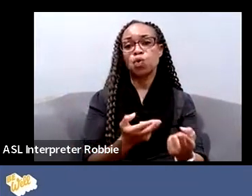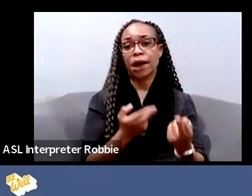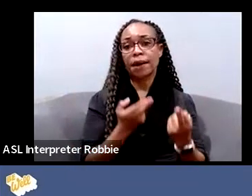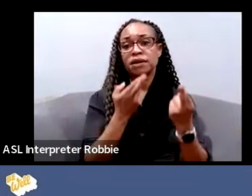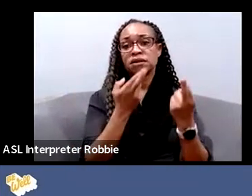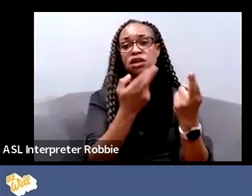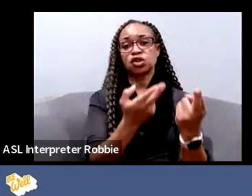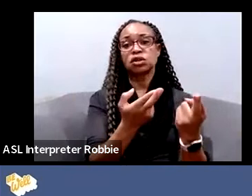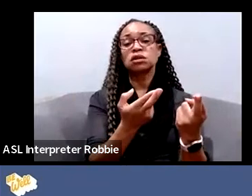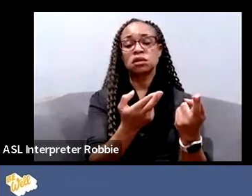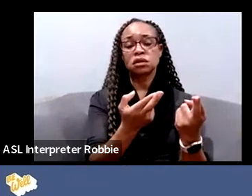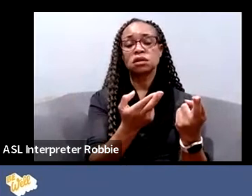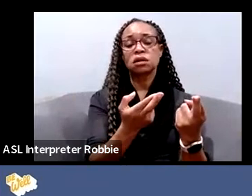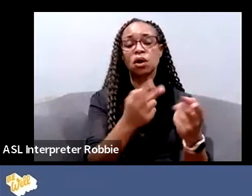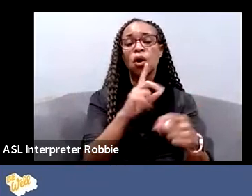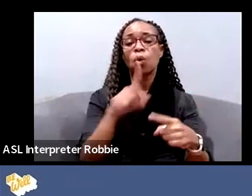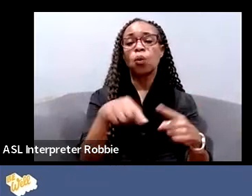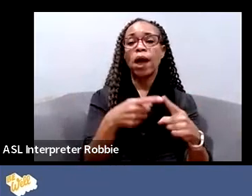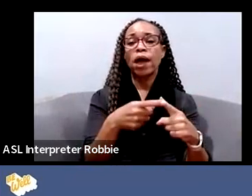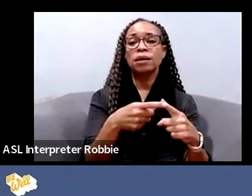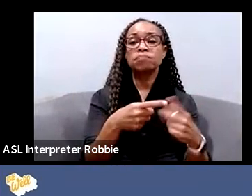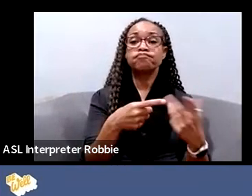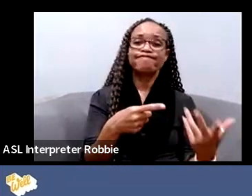when and or if